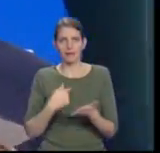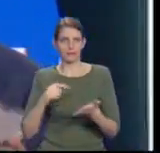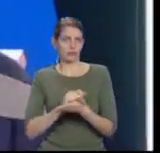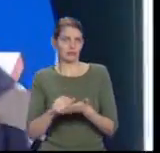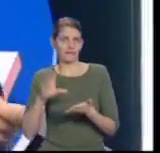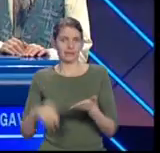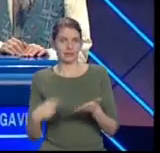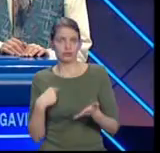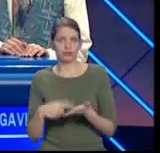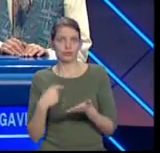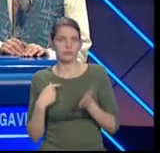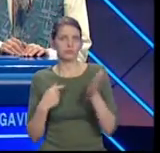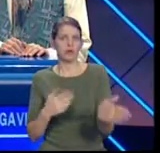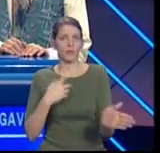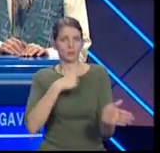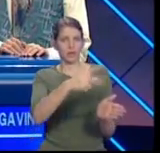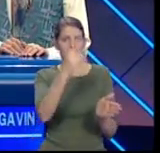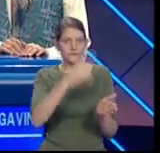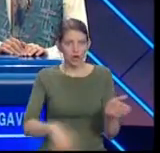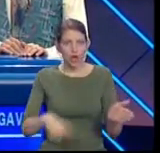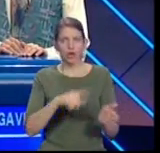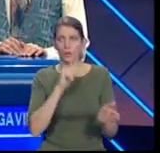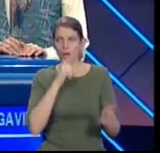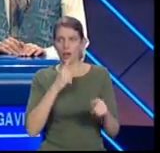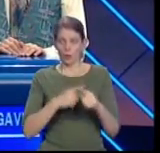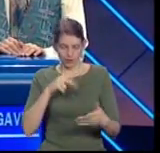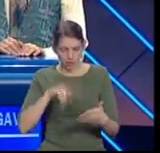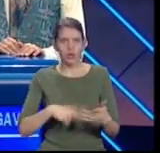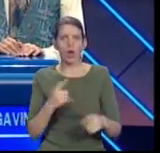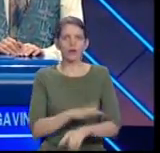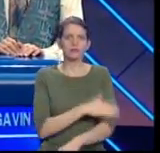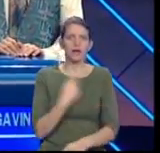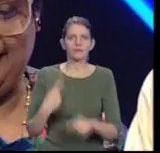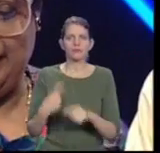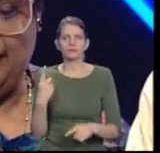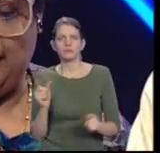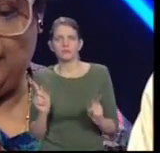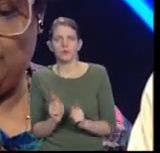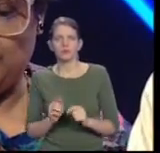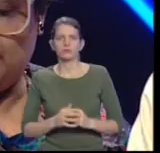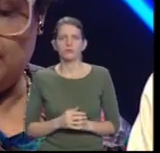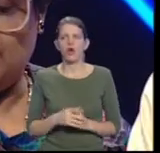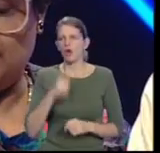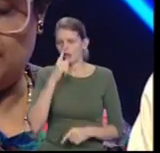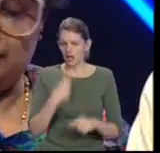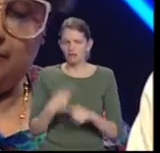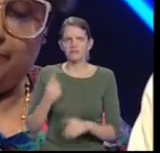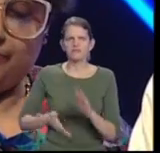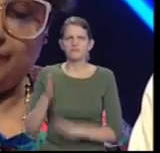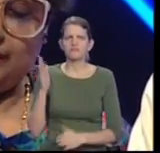to just have a little look and tell me what... will it take long or can you do it instantly? Well, you can do a bit of it instantly. OK, go on then. Well, this person